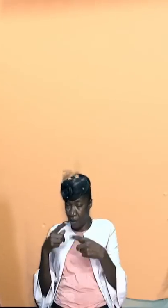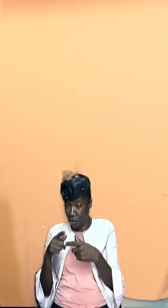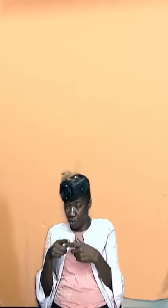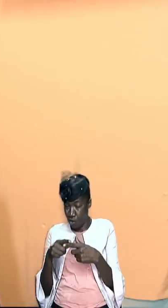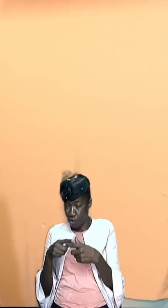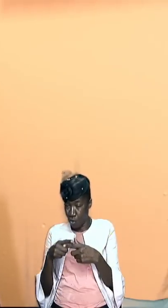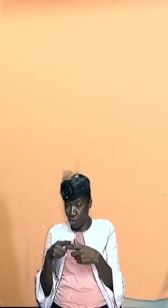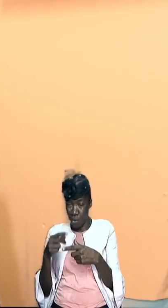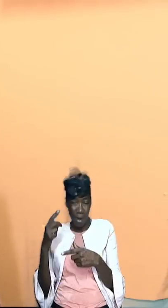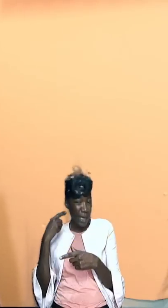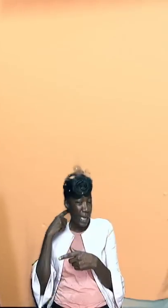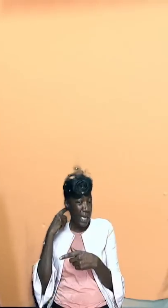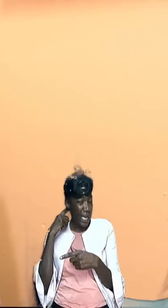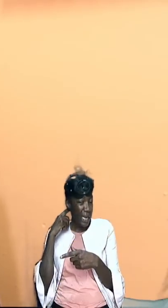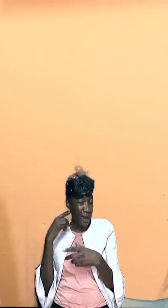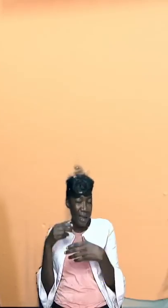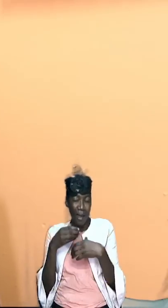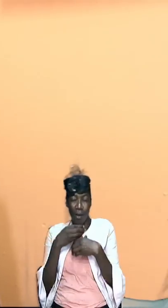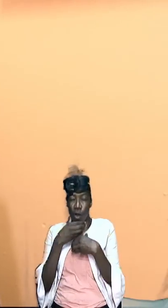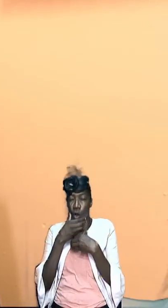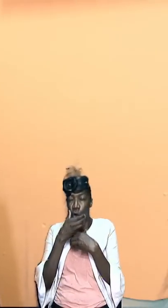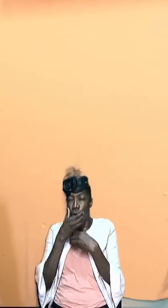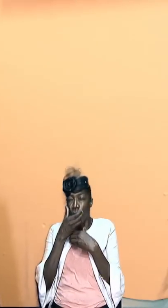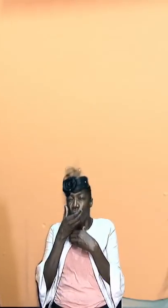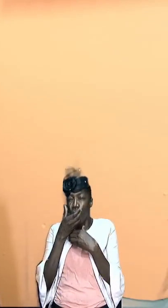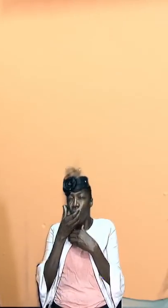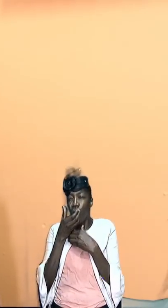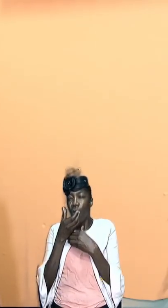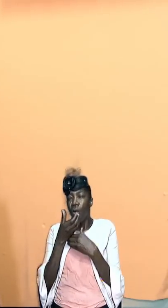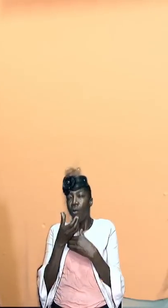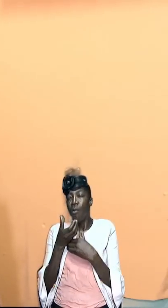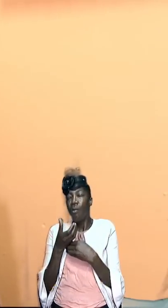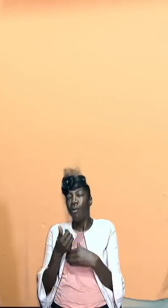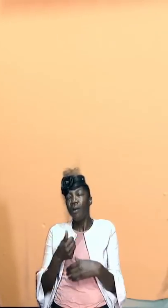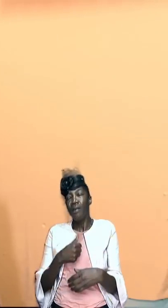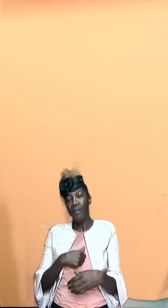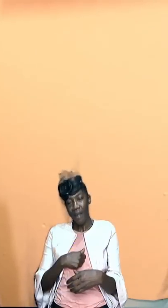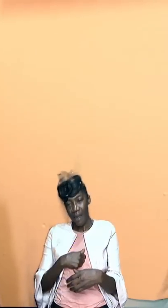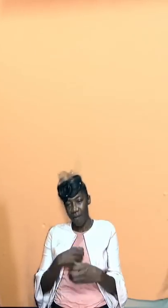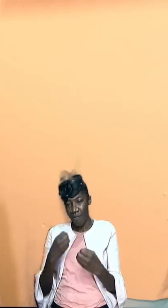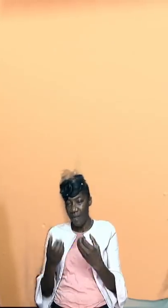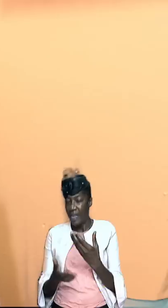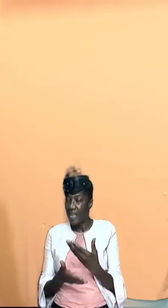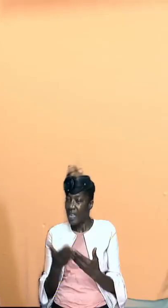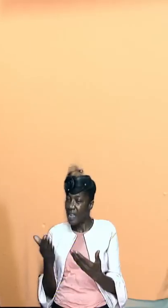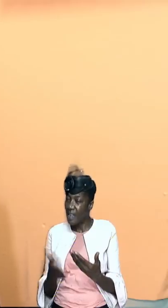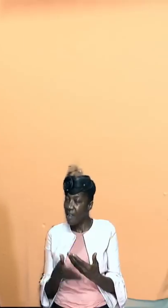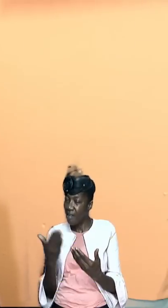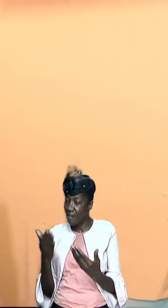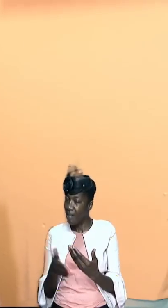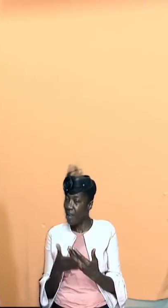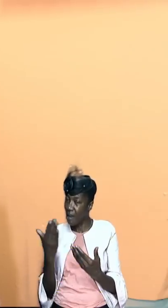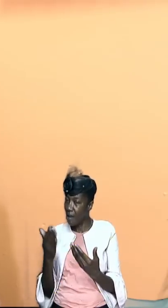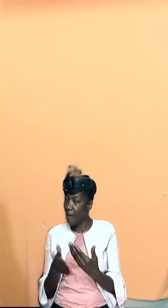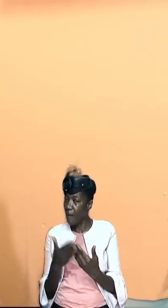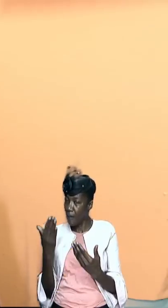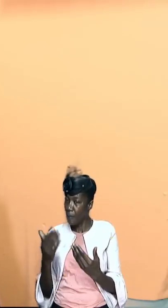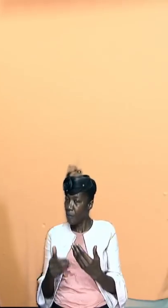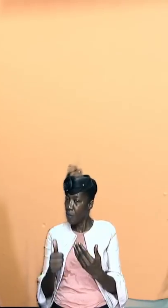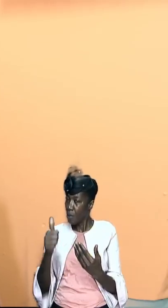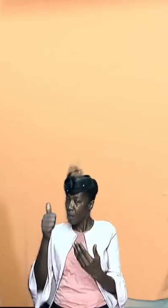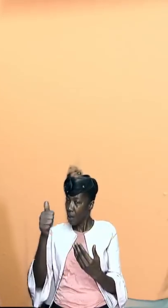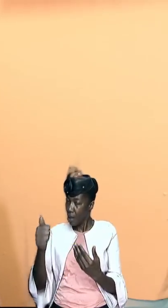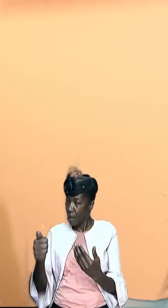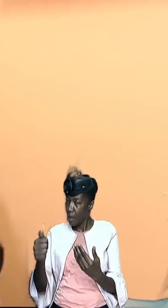can cool themselves down much easier because of the elements that they face. And so